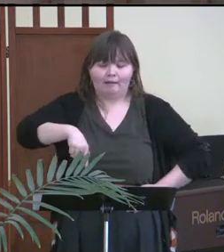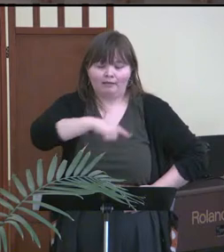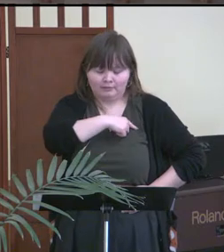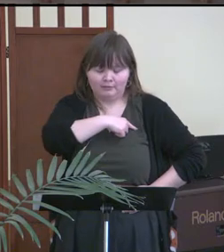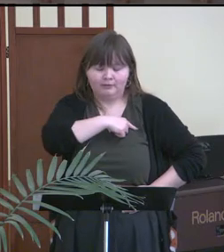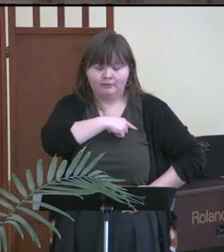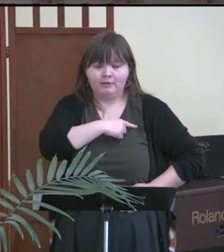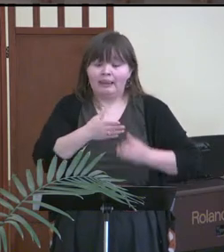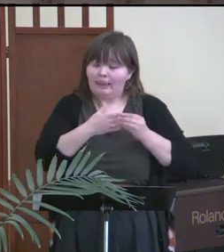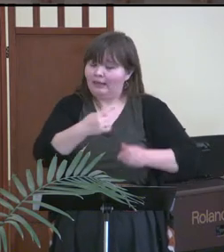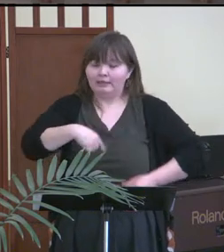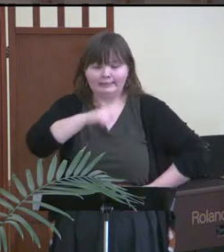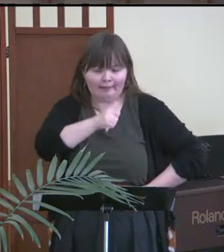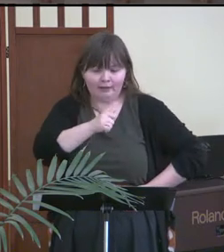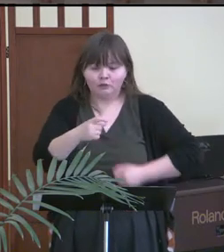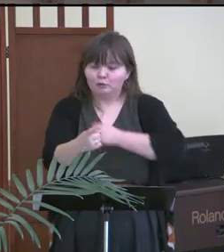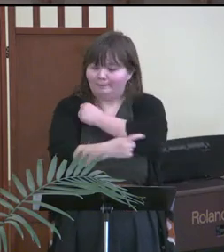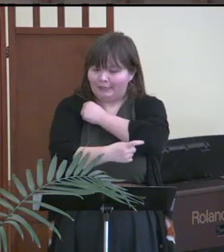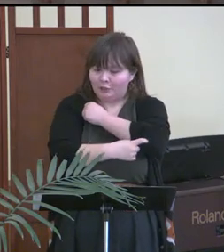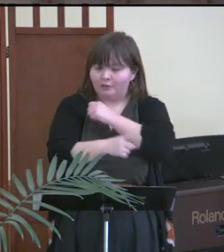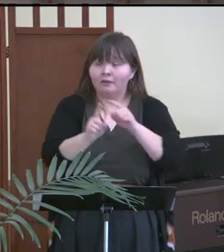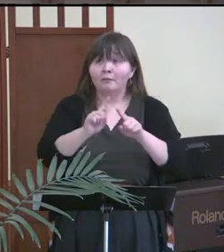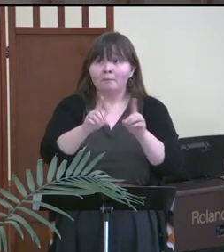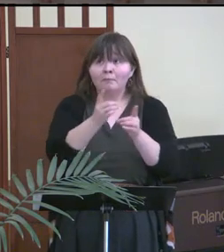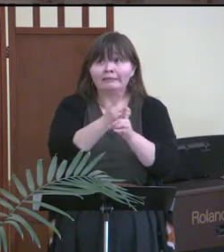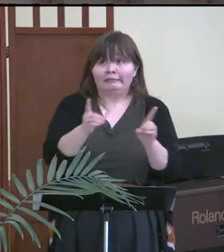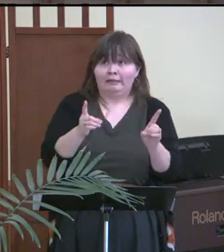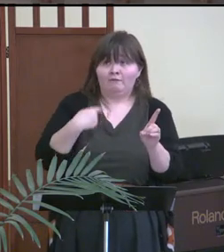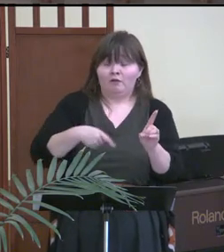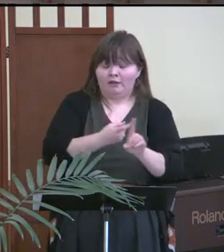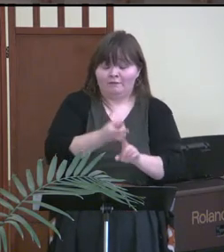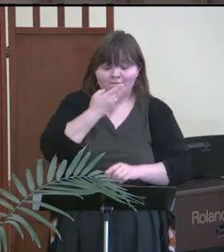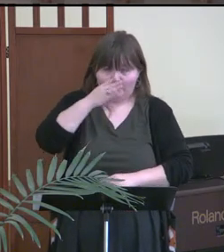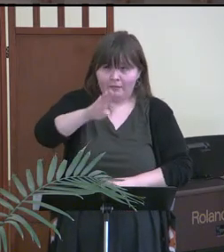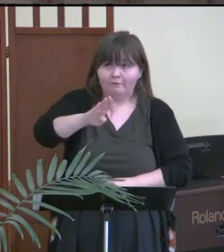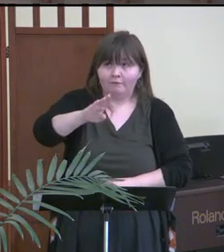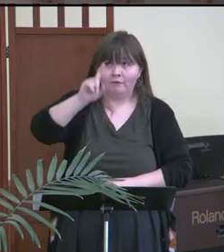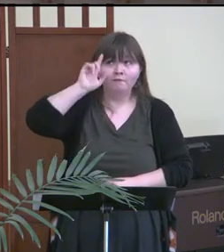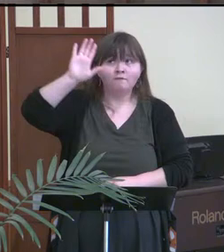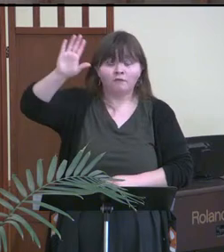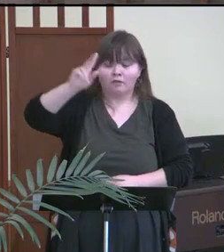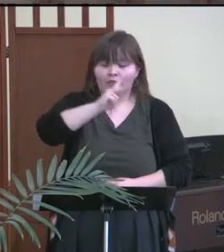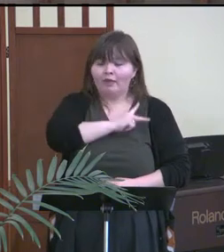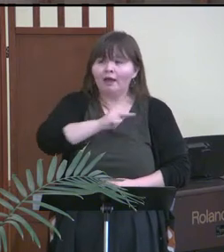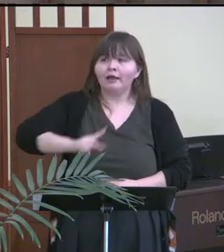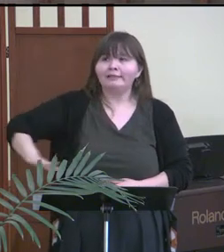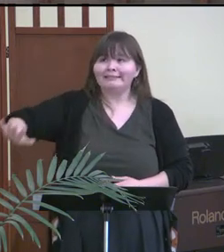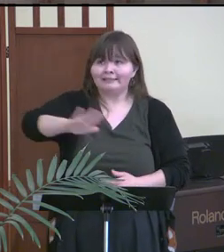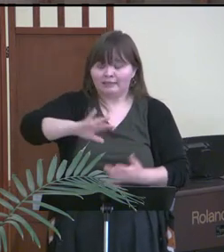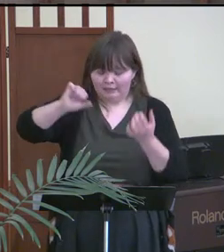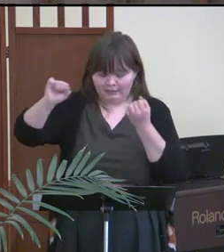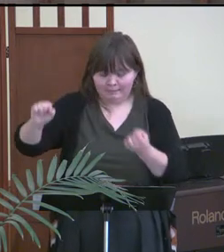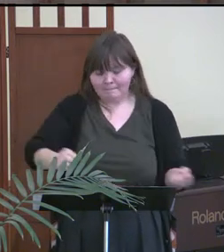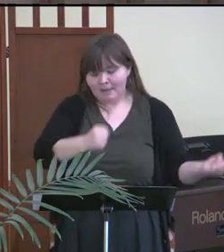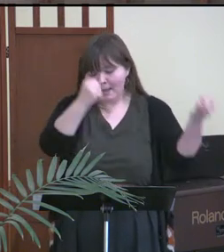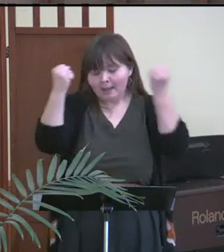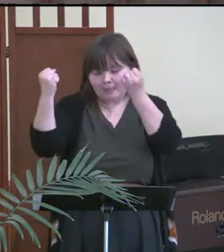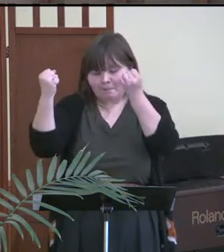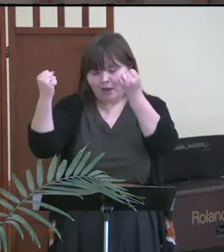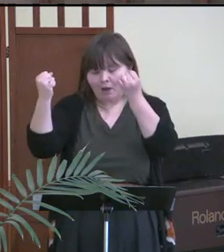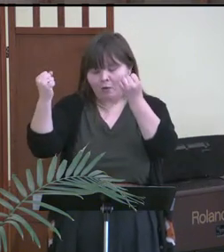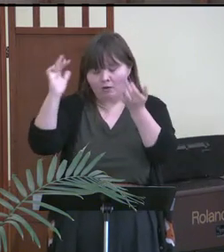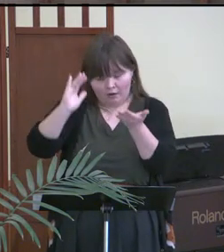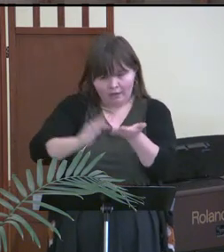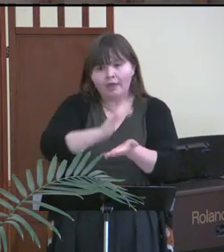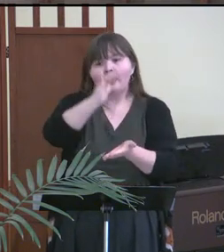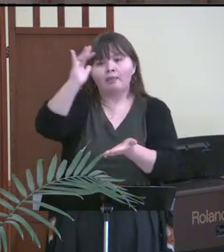us. And lead us not to temptation, but deliver us from evil. For thine is the kingdom, and